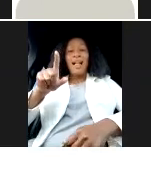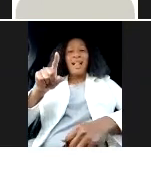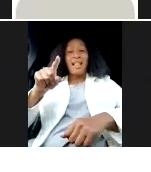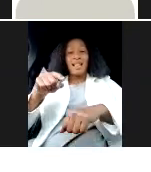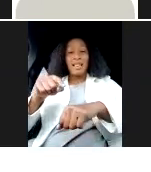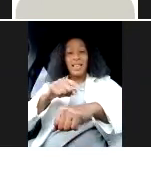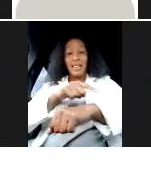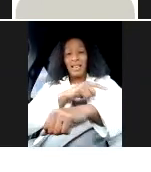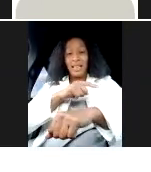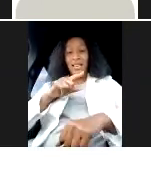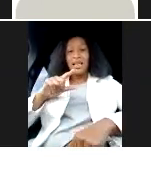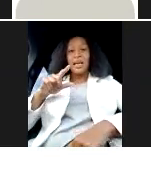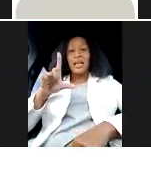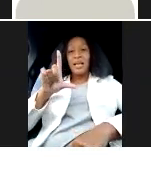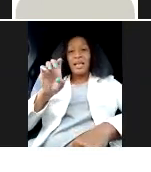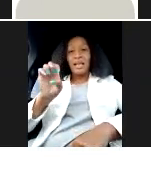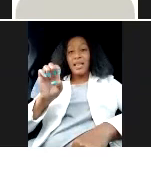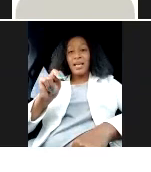density problems. Okay.